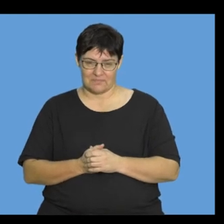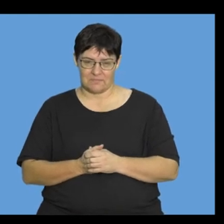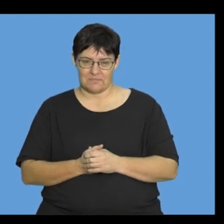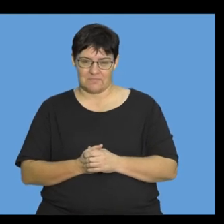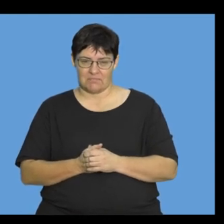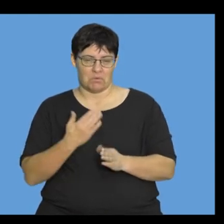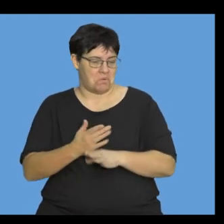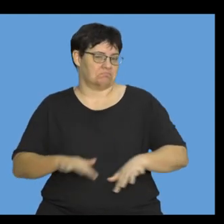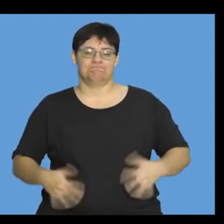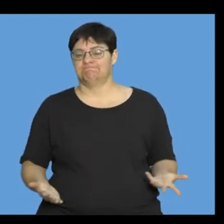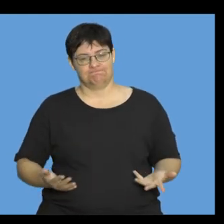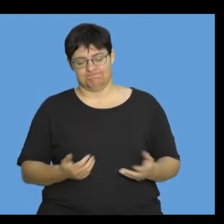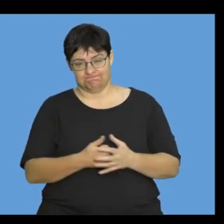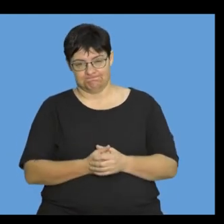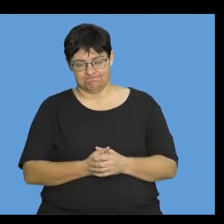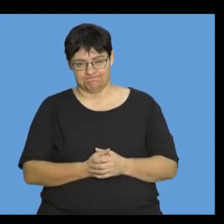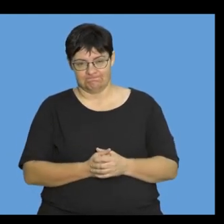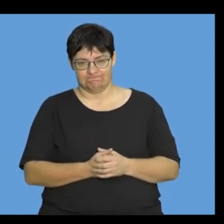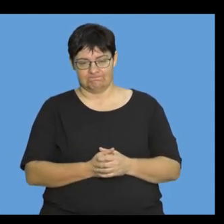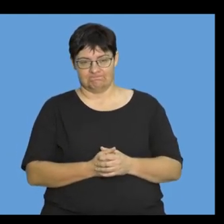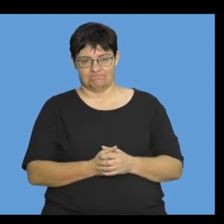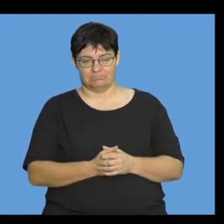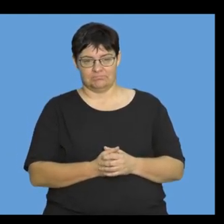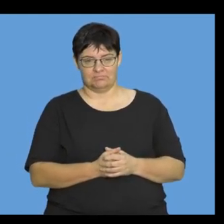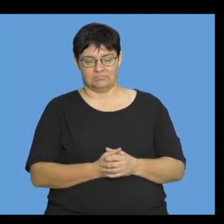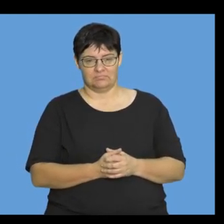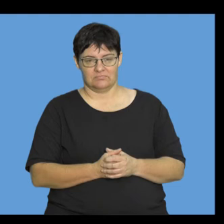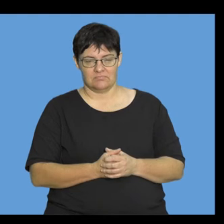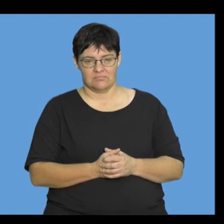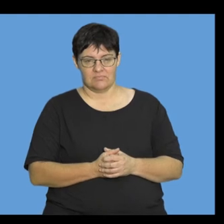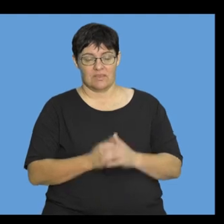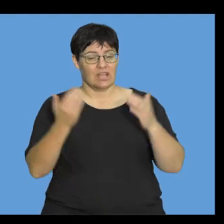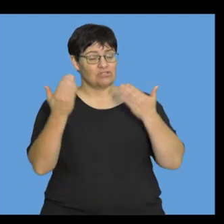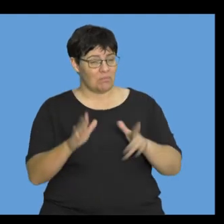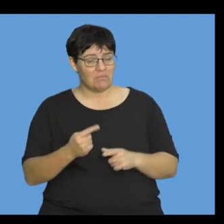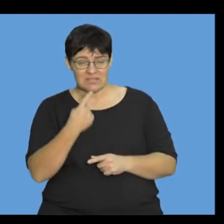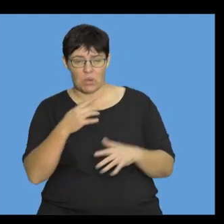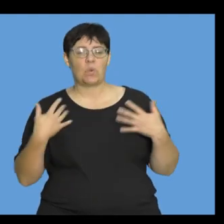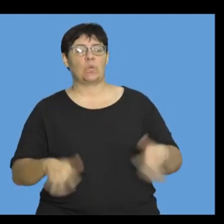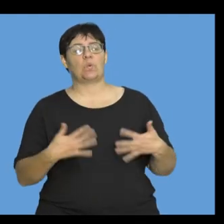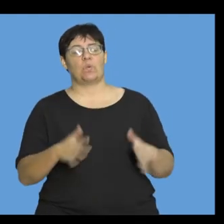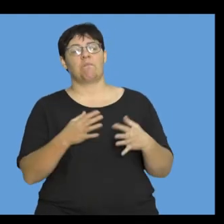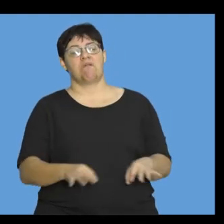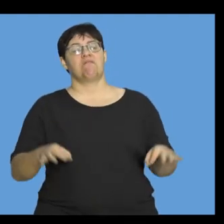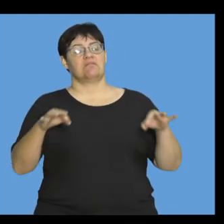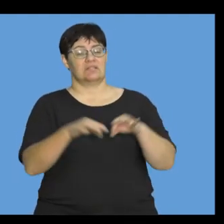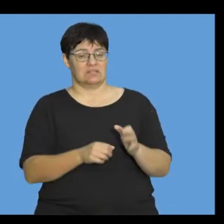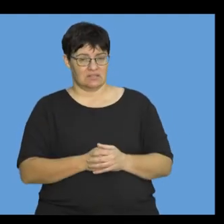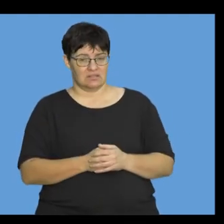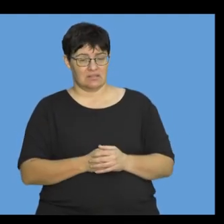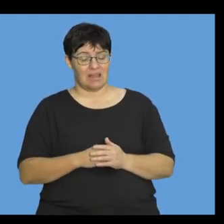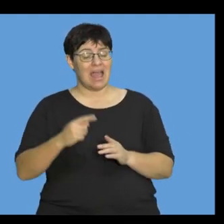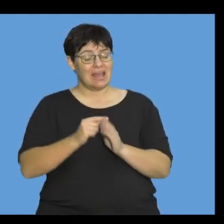key, right, no work. It's not going to work. It's not working. That shape, as I said, is